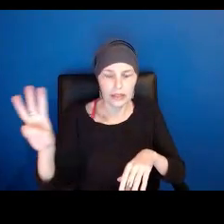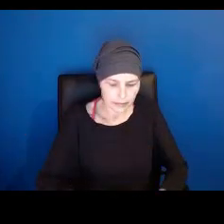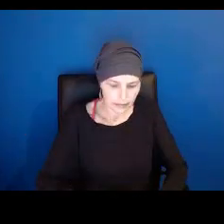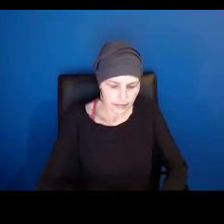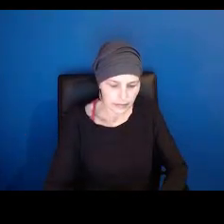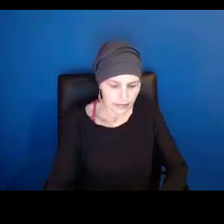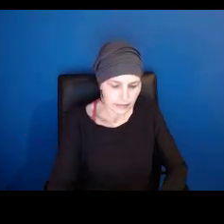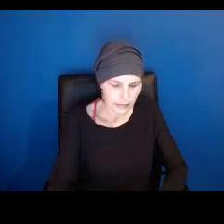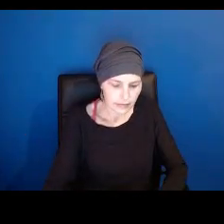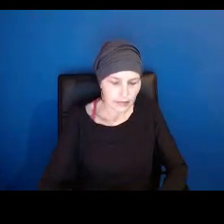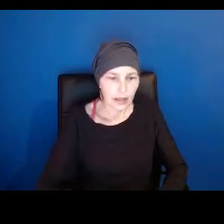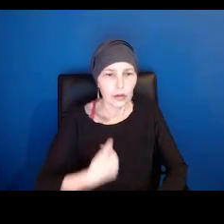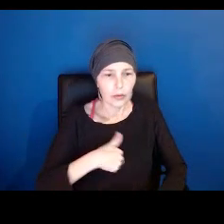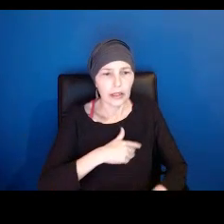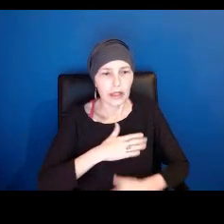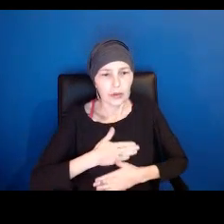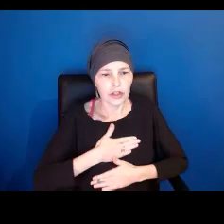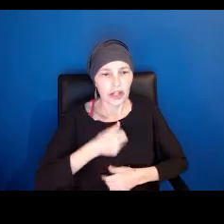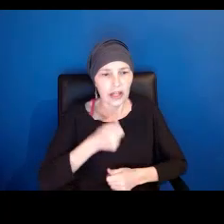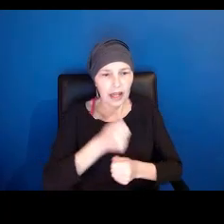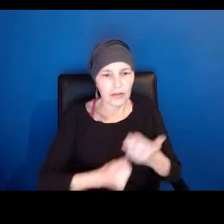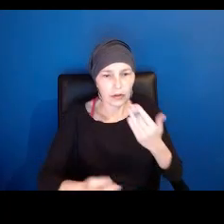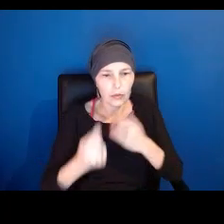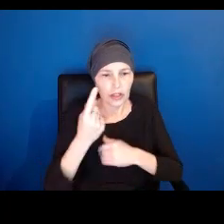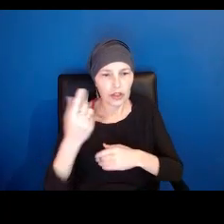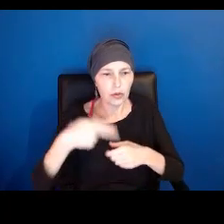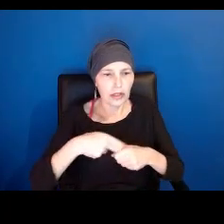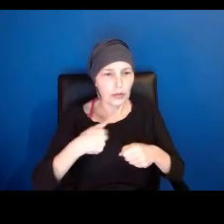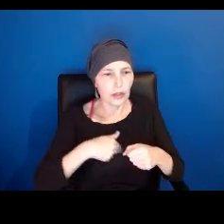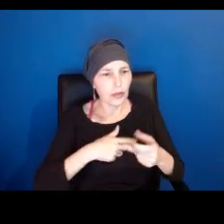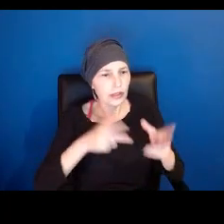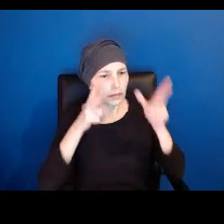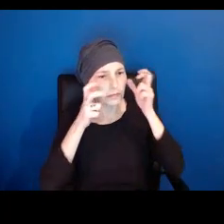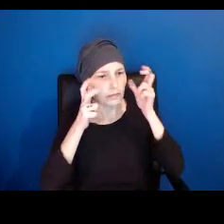We appreciate everyone joining us today and would like to hear your feedback.